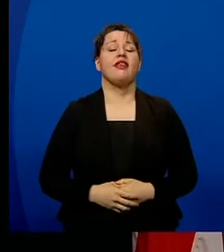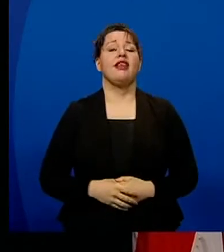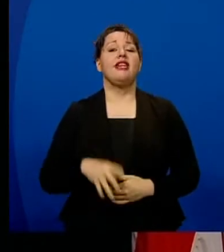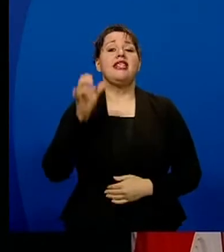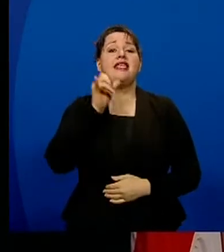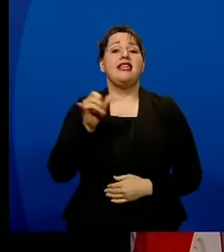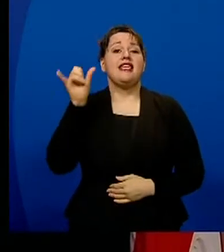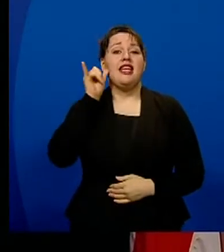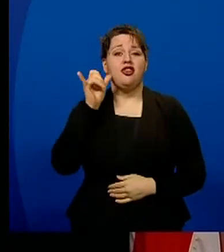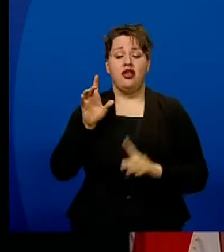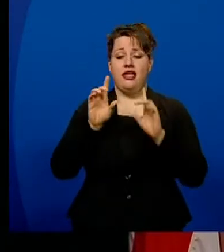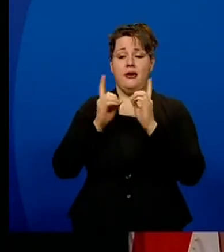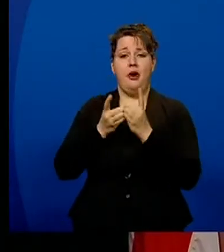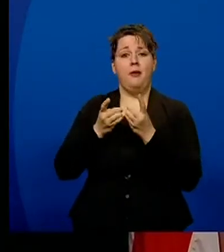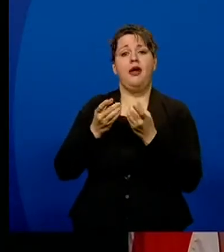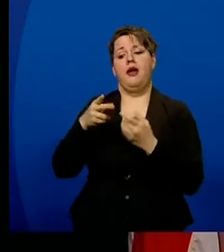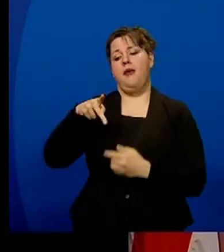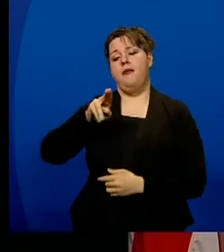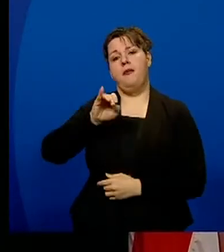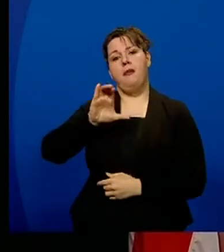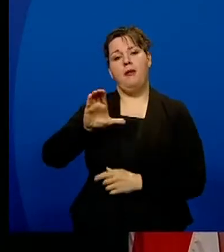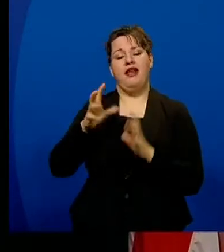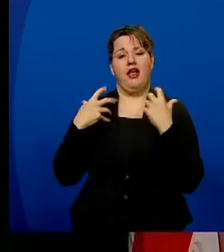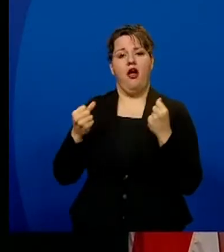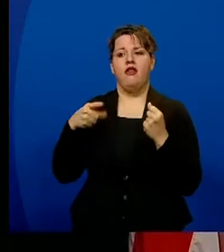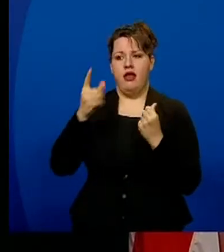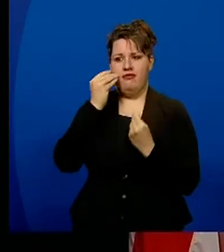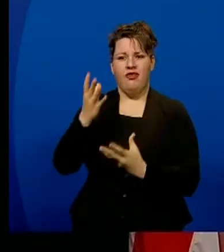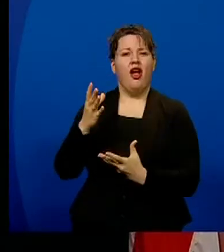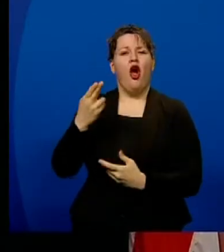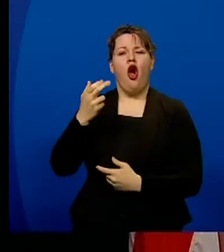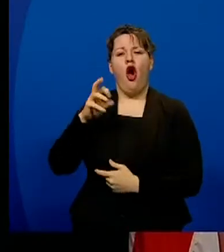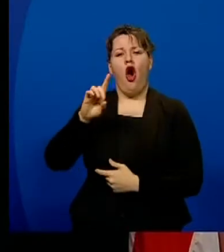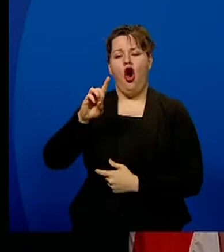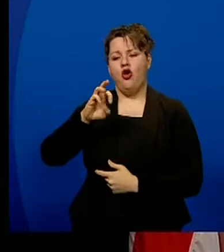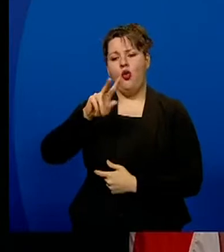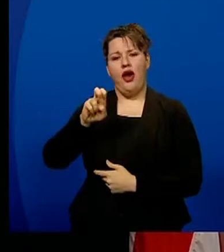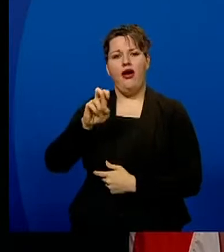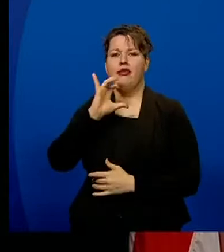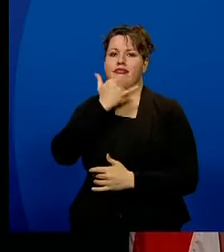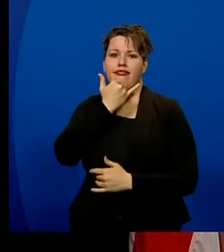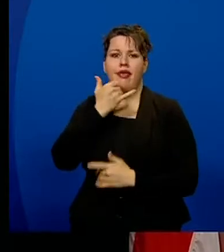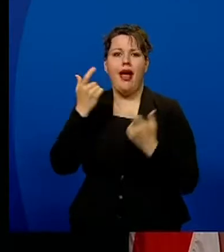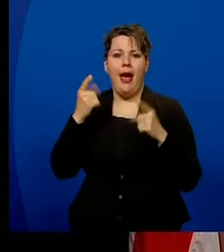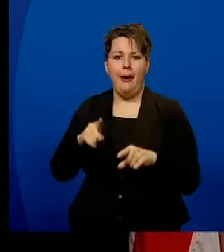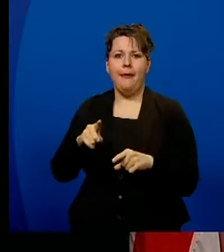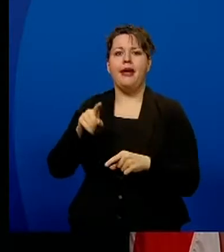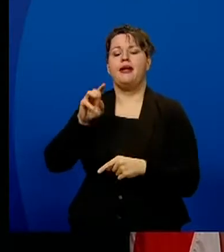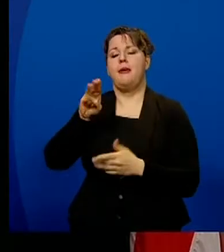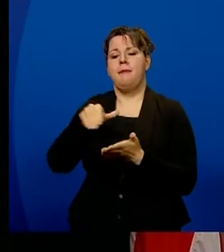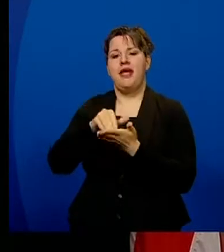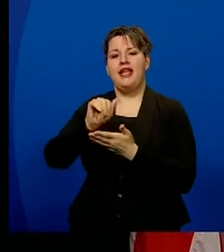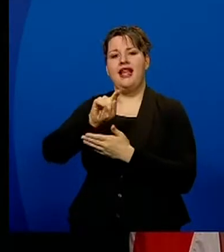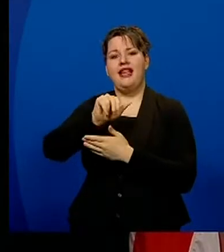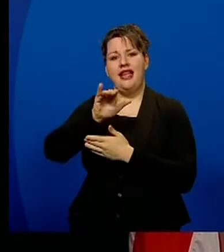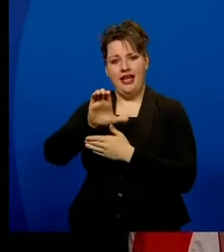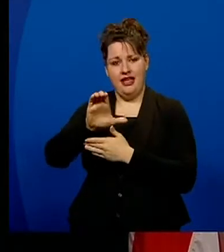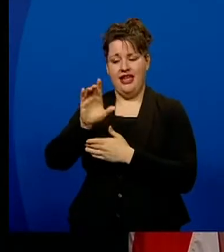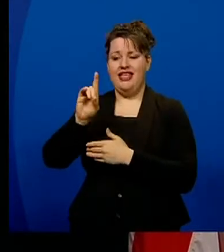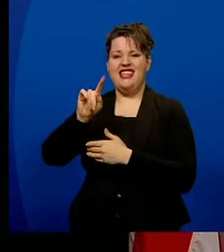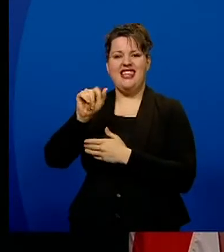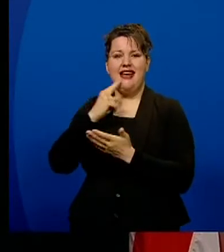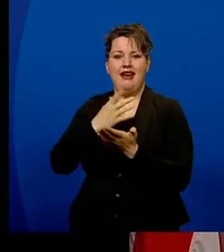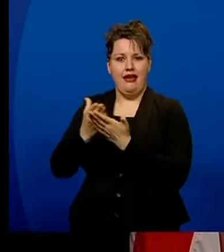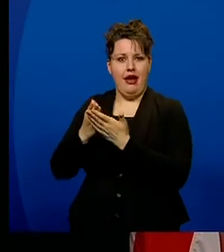Yesterday, the Department of Public Health was informed that a hardware malfunction occurred at the Mid-Atlantic Data Center, which houses data for the